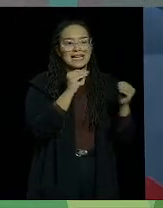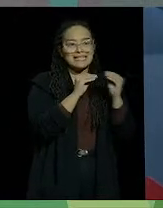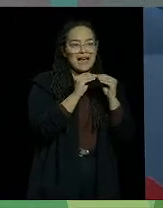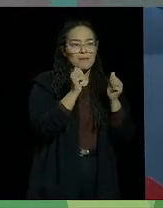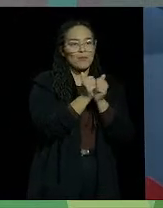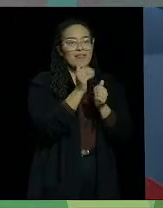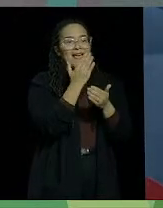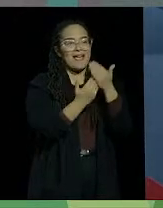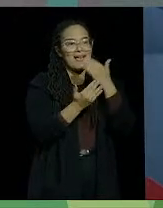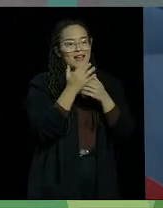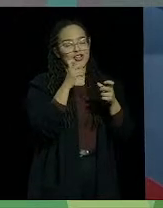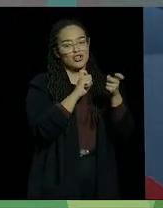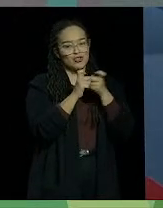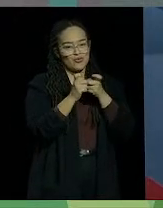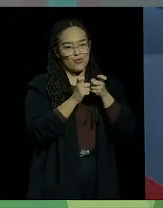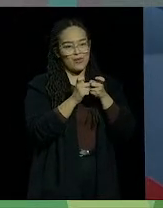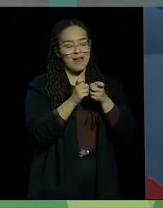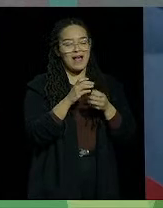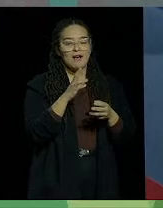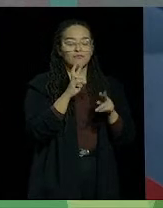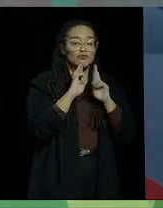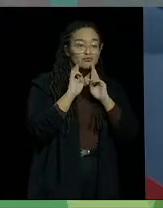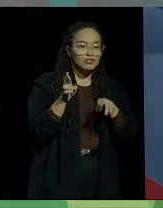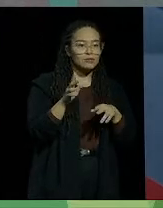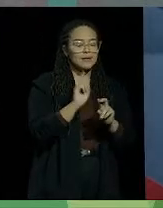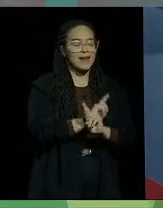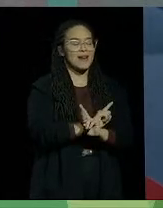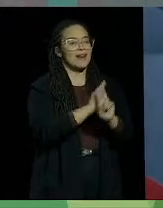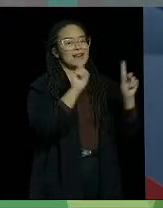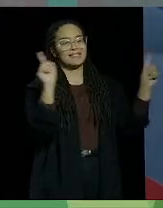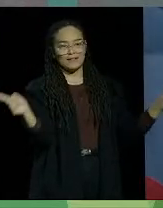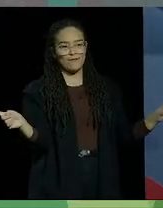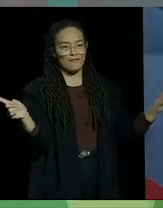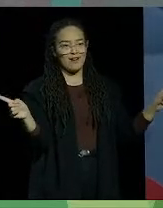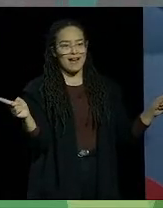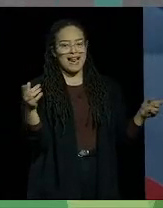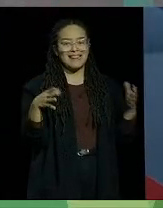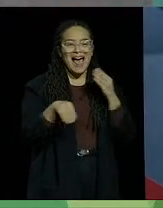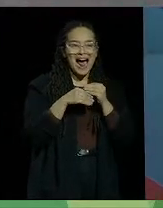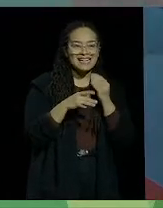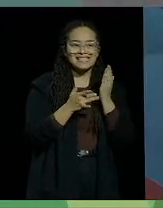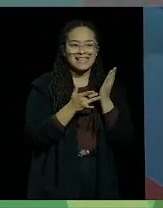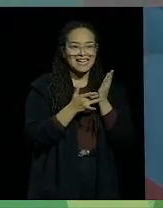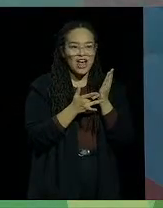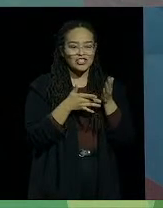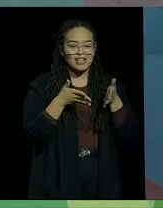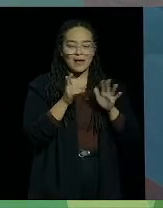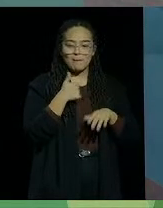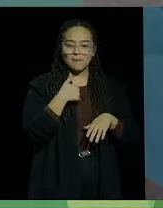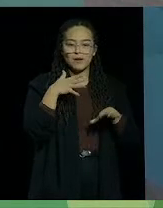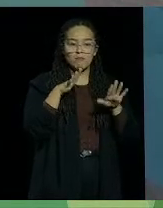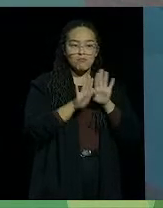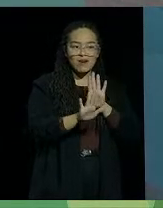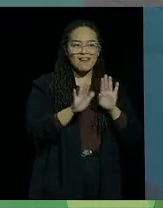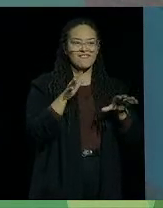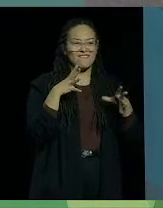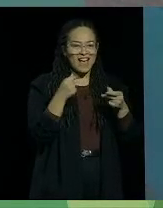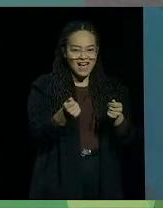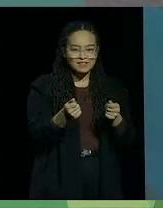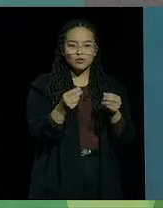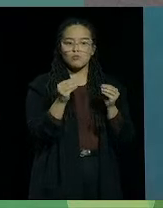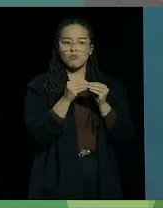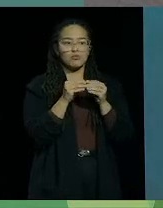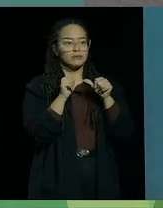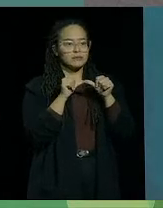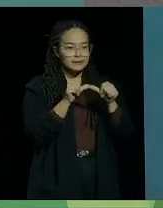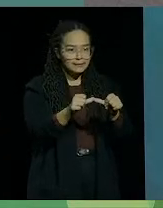The results were night and day. The feel and the responsiveness and the added technology allowed me to brake even faster and with more consistency